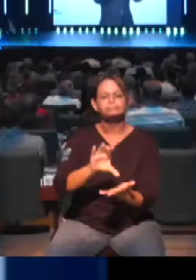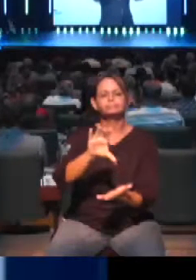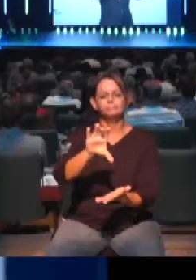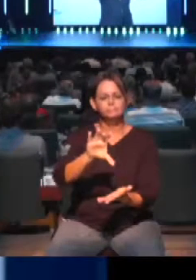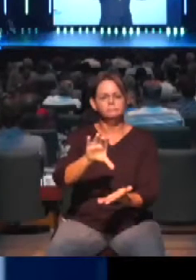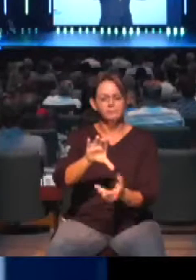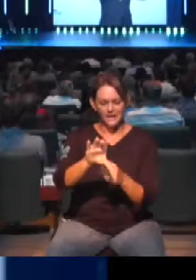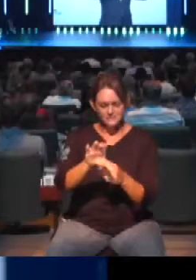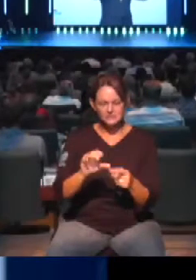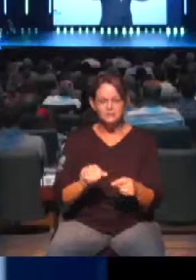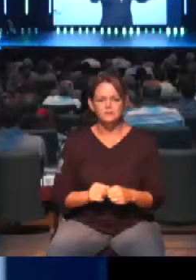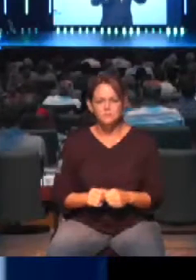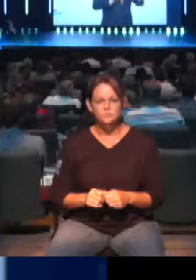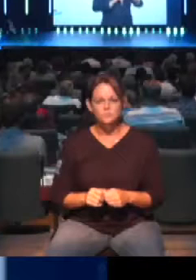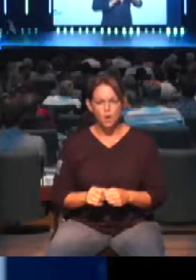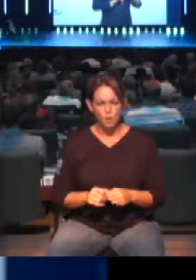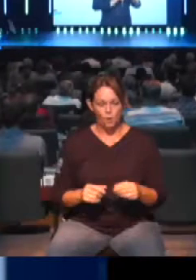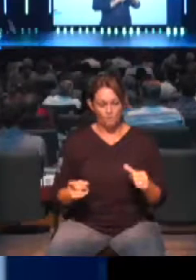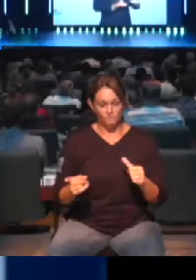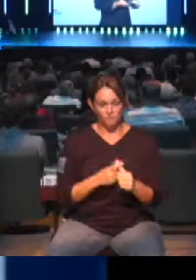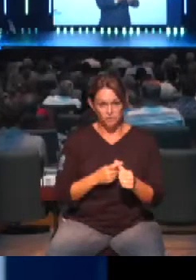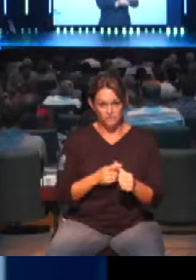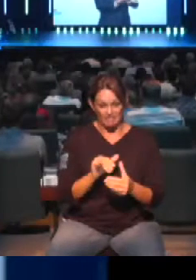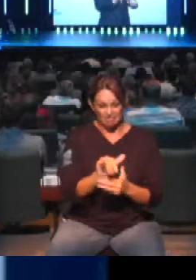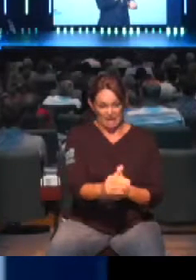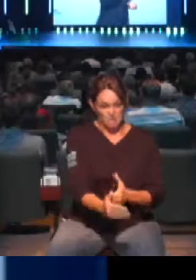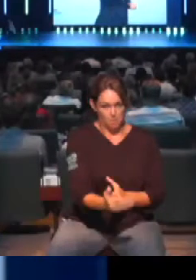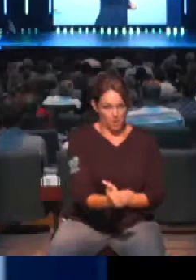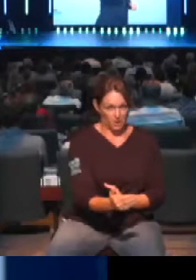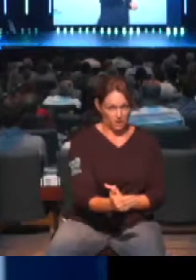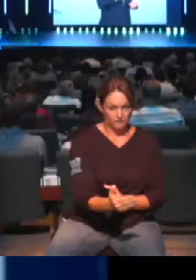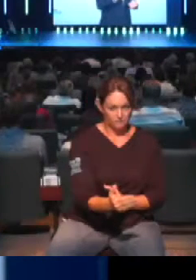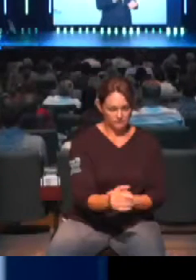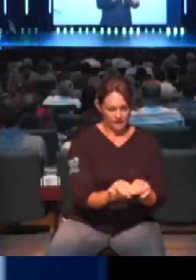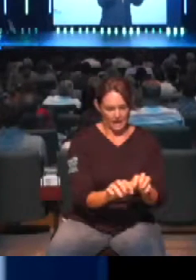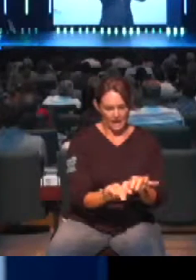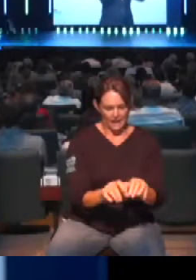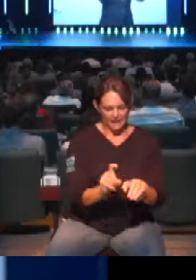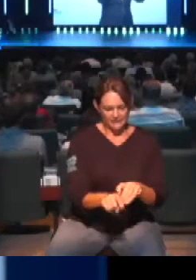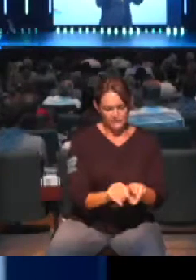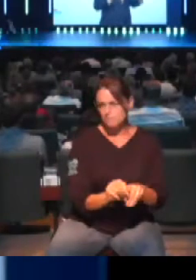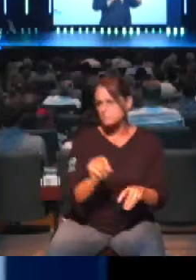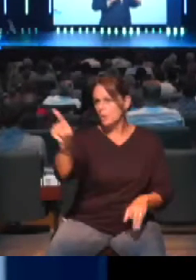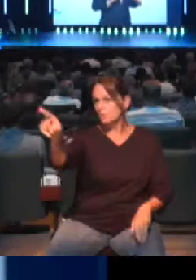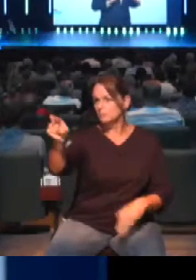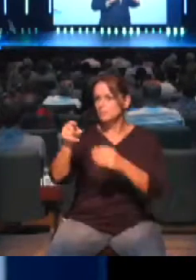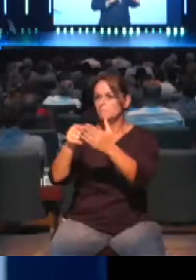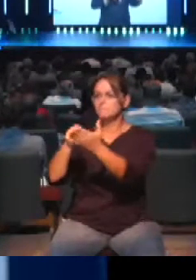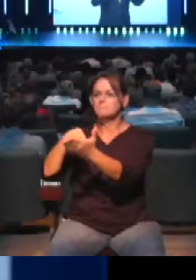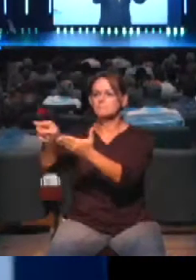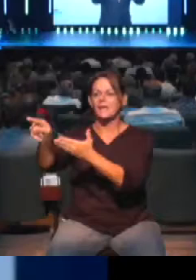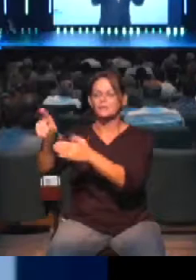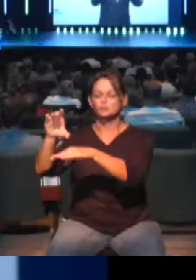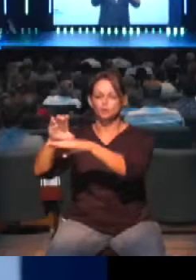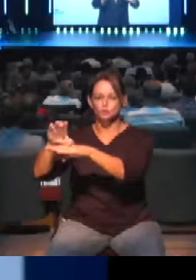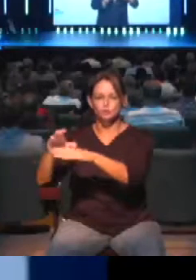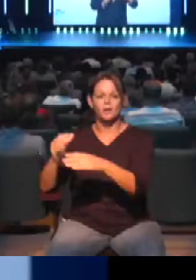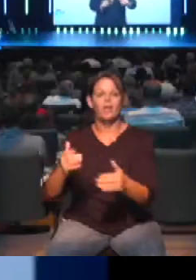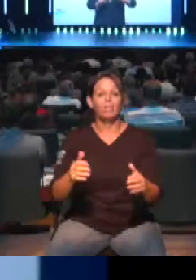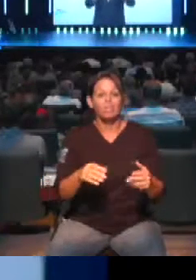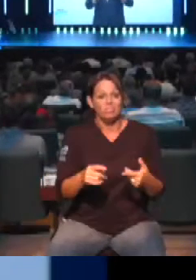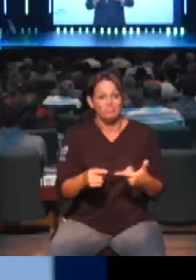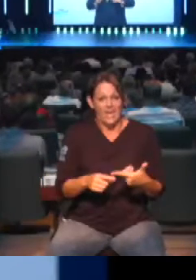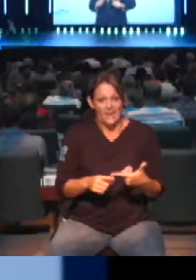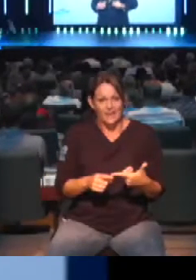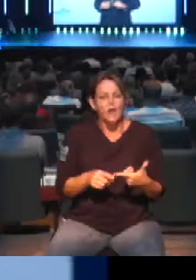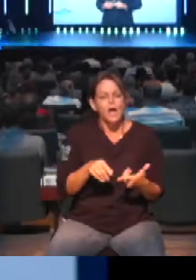before any money goes out of our account, and I immediately just click and send the tithe to the church. It goes just like that, just immediately. On the